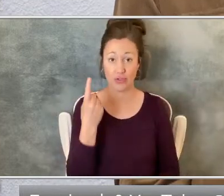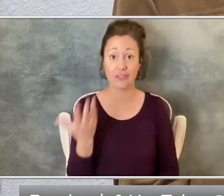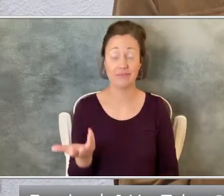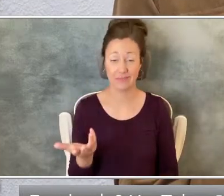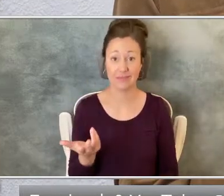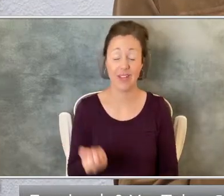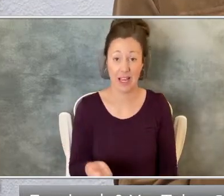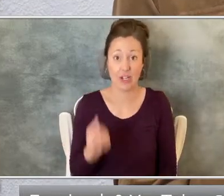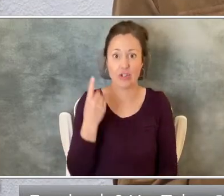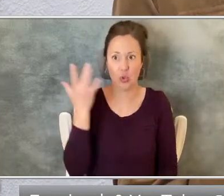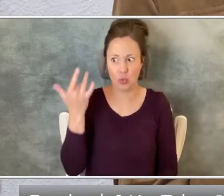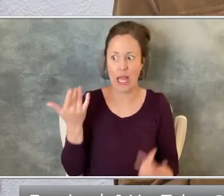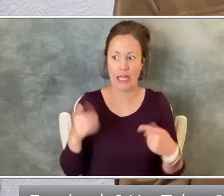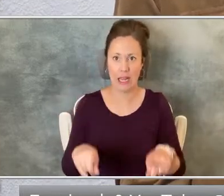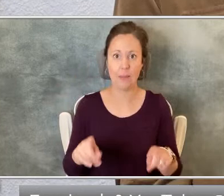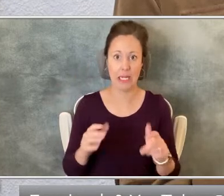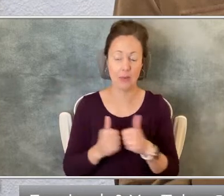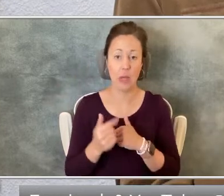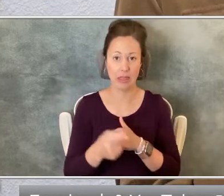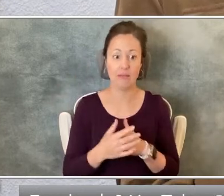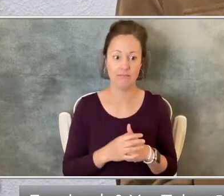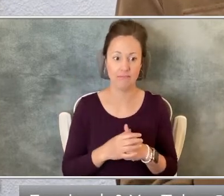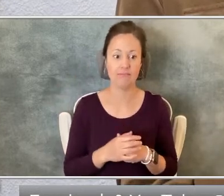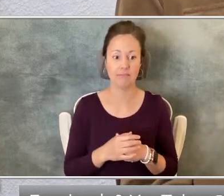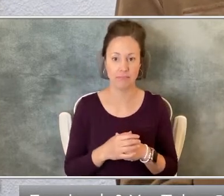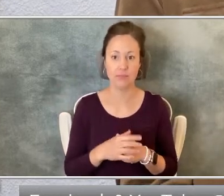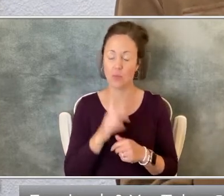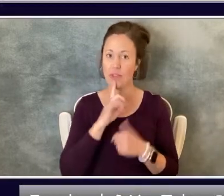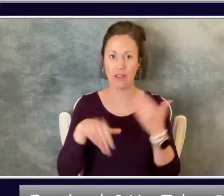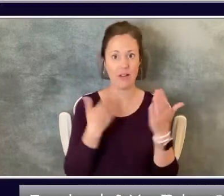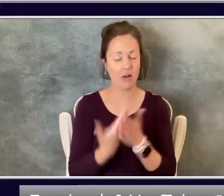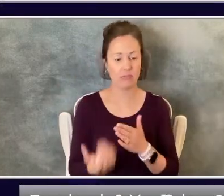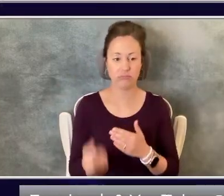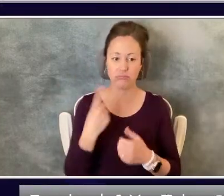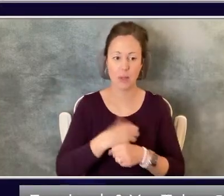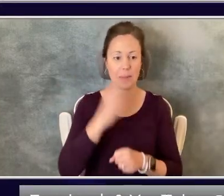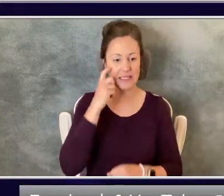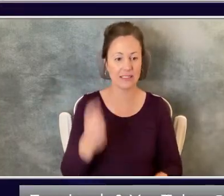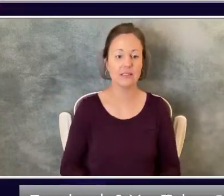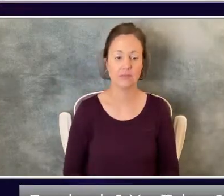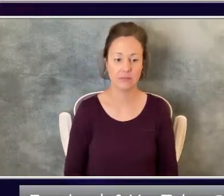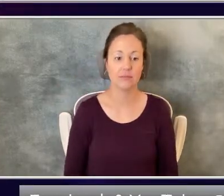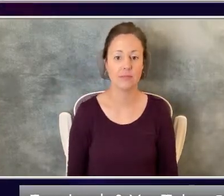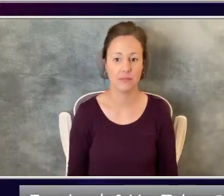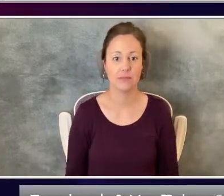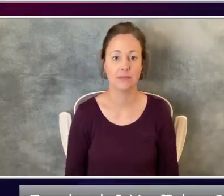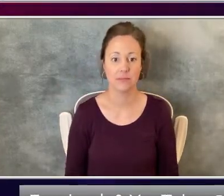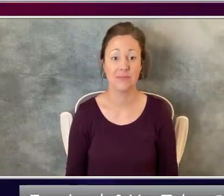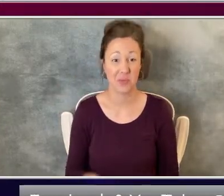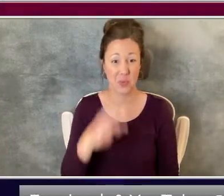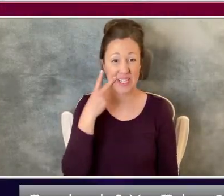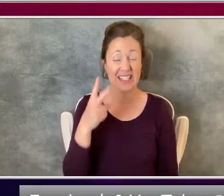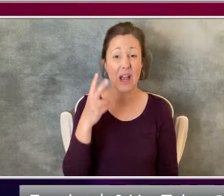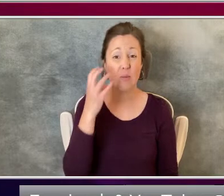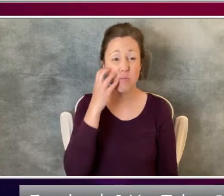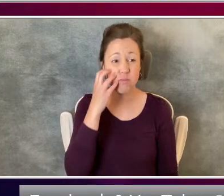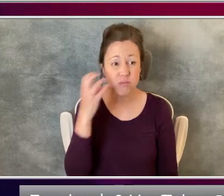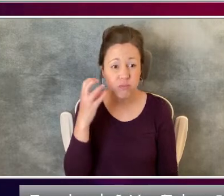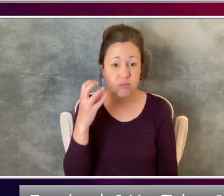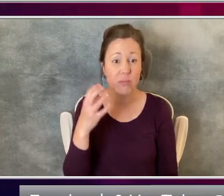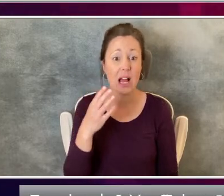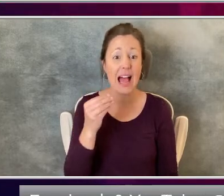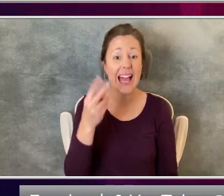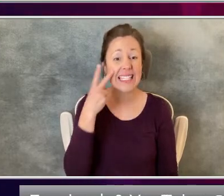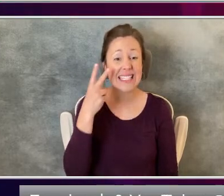what we were going through with him. It all made sense to me. Because you can see how thick it is. Right. So and how small the chamber is. So